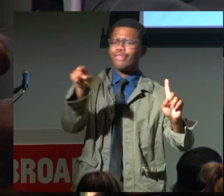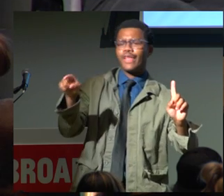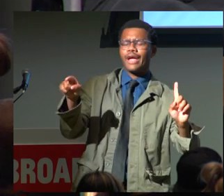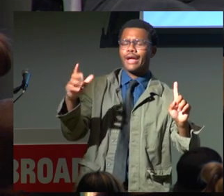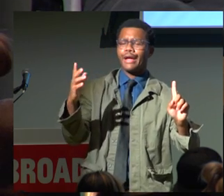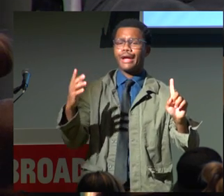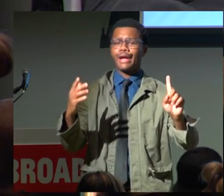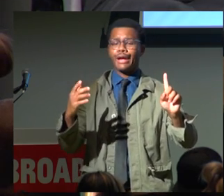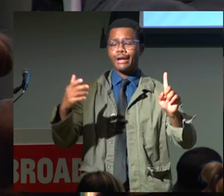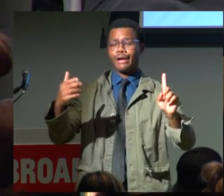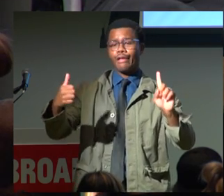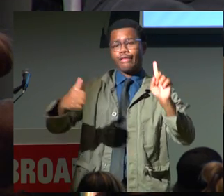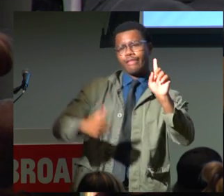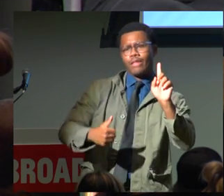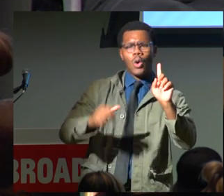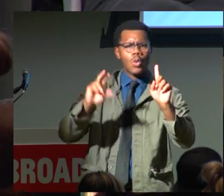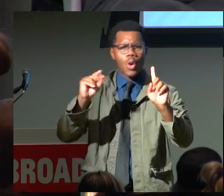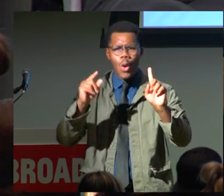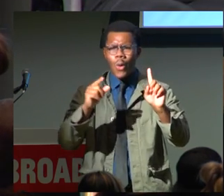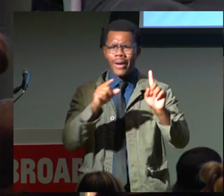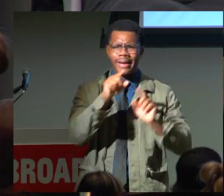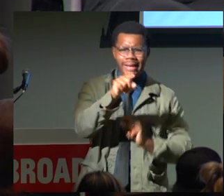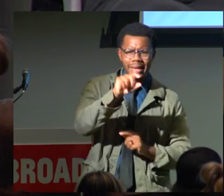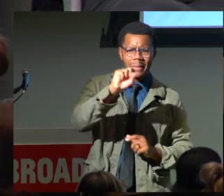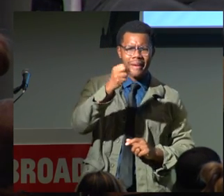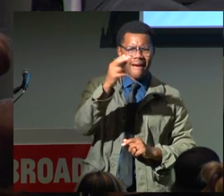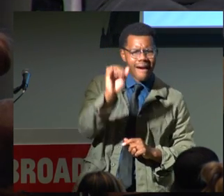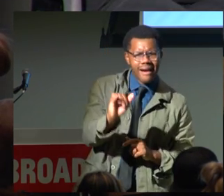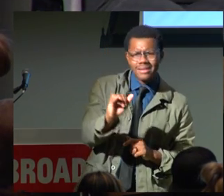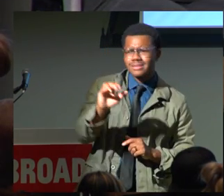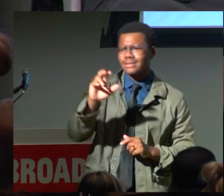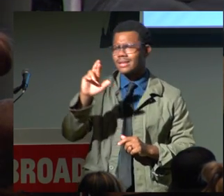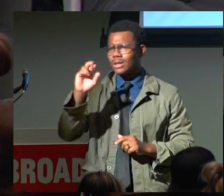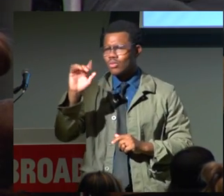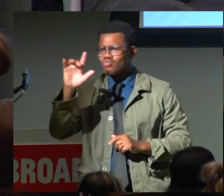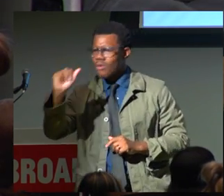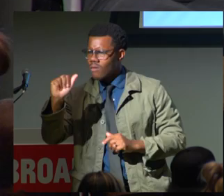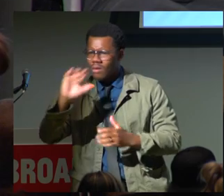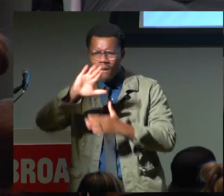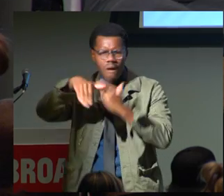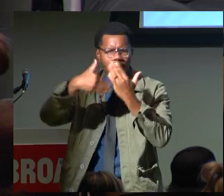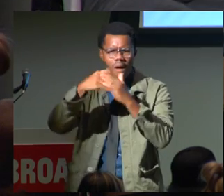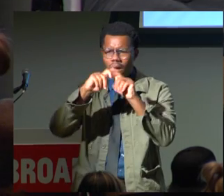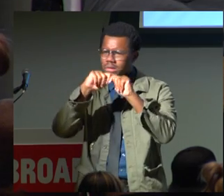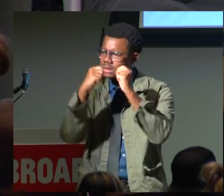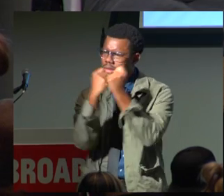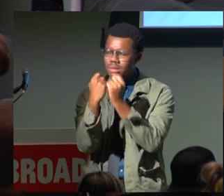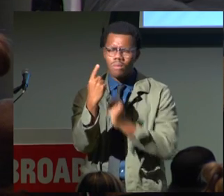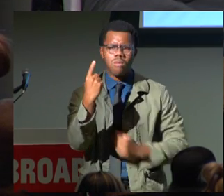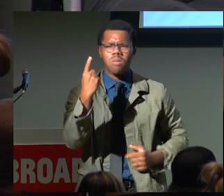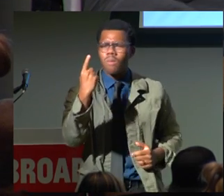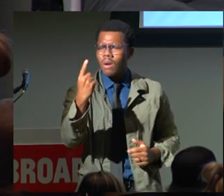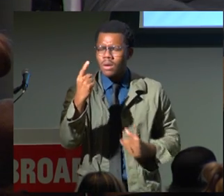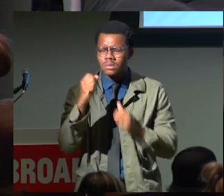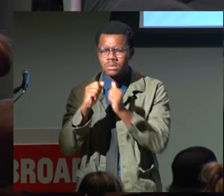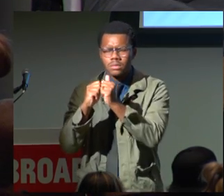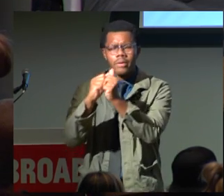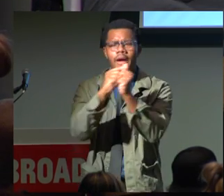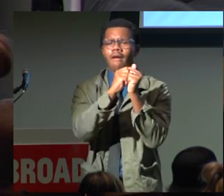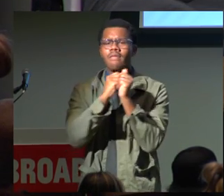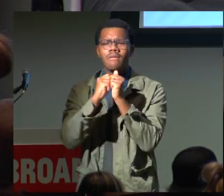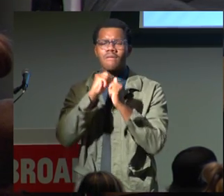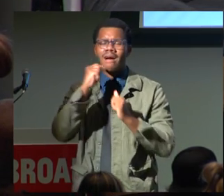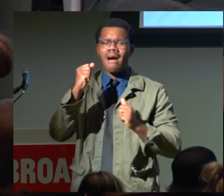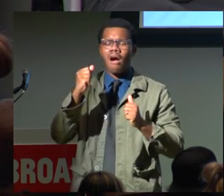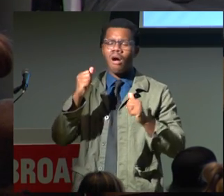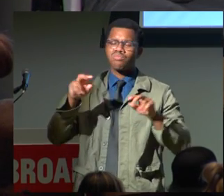Ashley and Larry are one, and Almin and Rona. He sees them all, and all the people who work at Gagosian, he sees them all as part